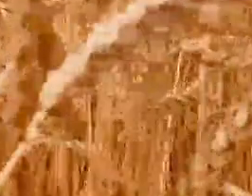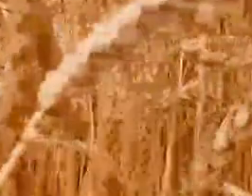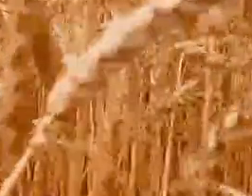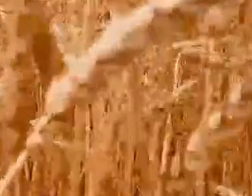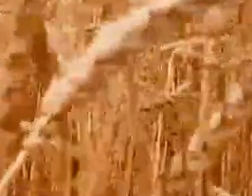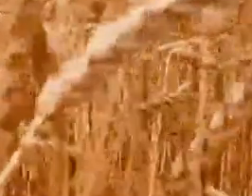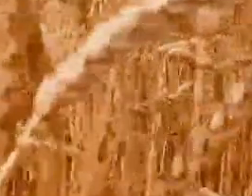sing